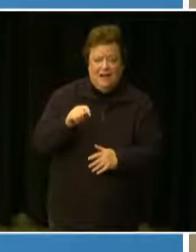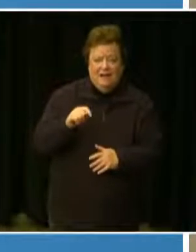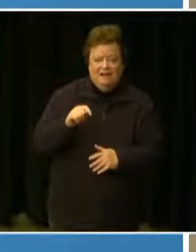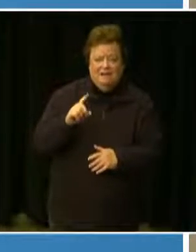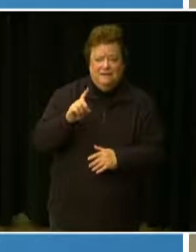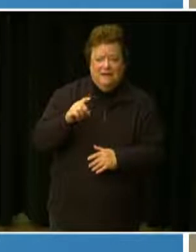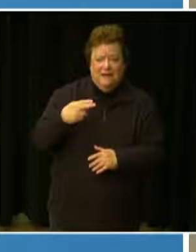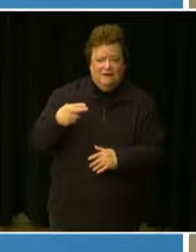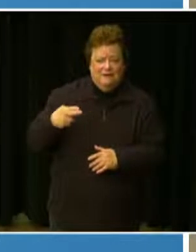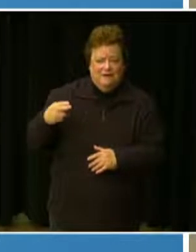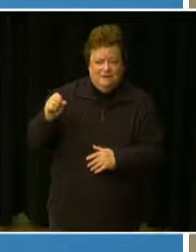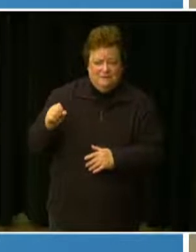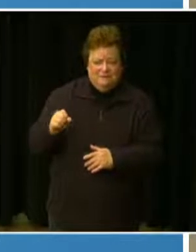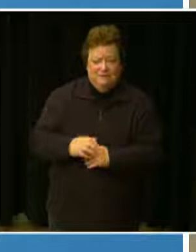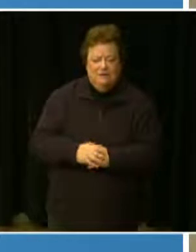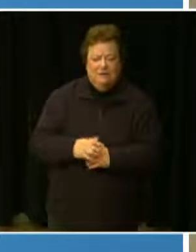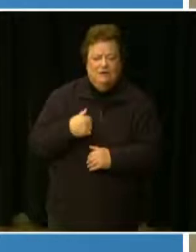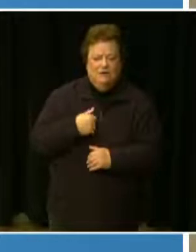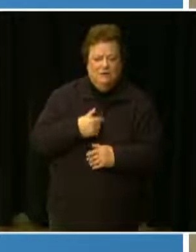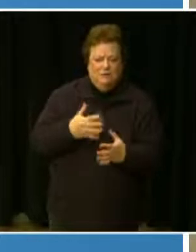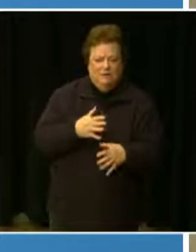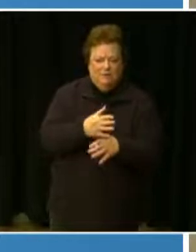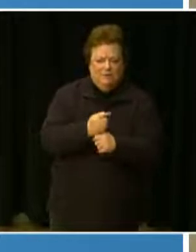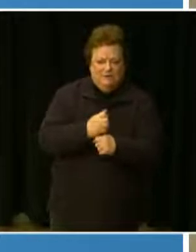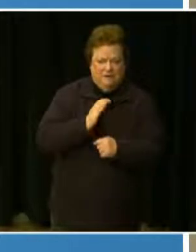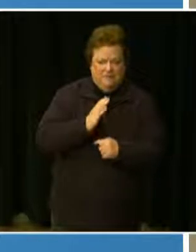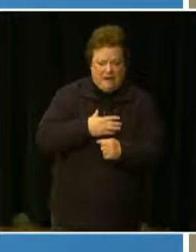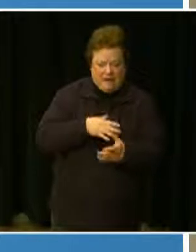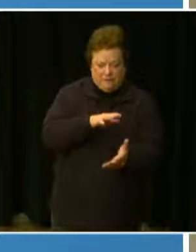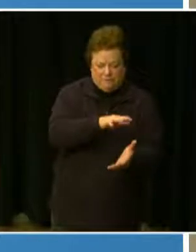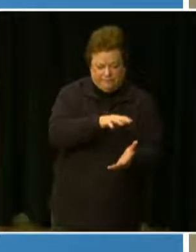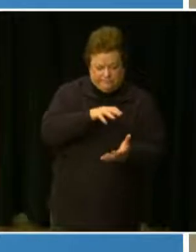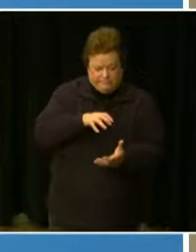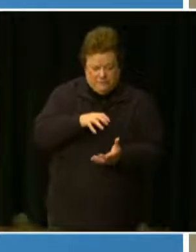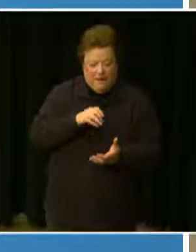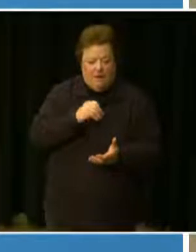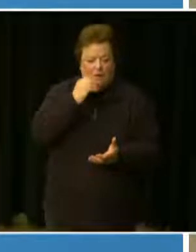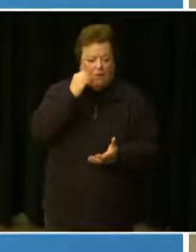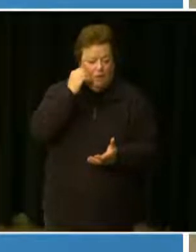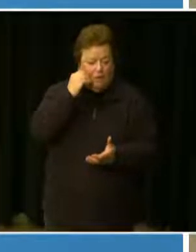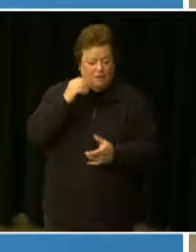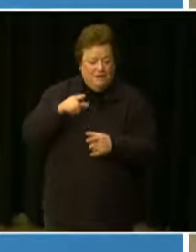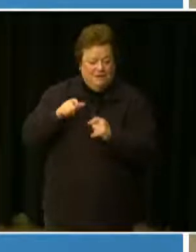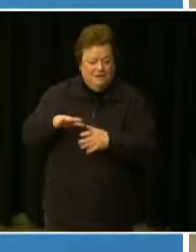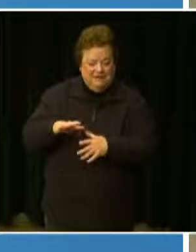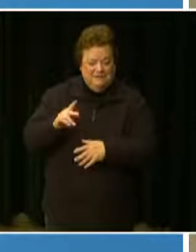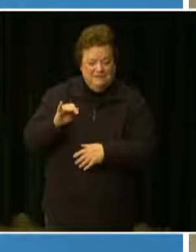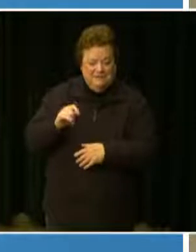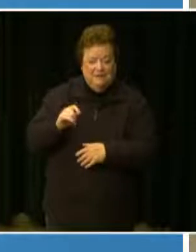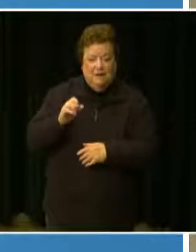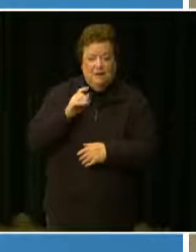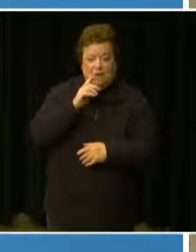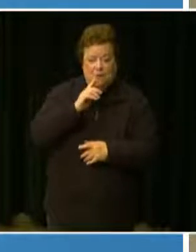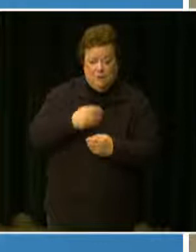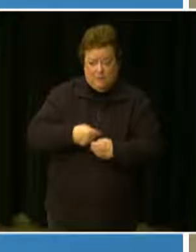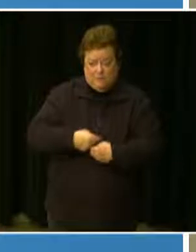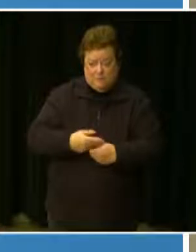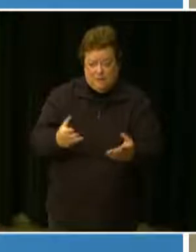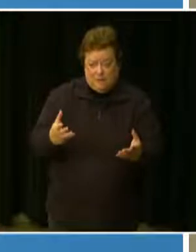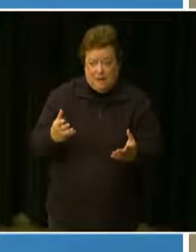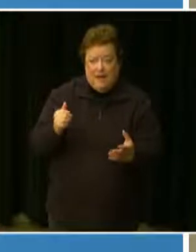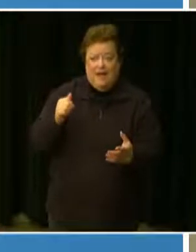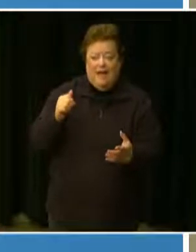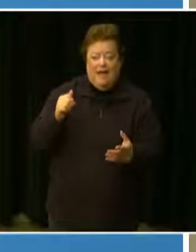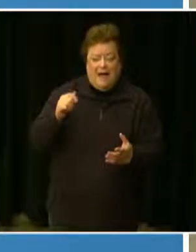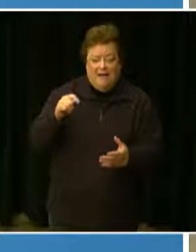Human Services. We have received our allotment of at-home test kits. They will be available to the general public at the